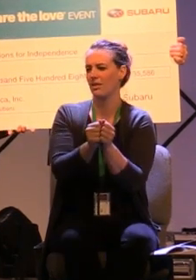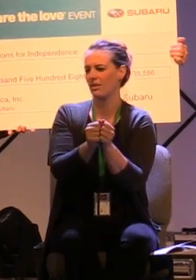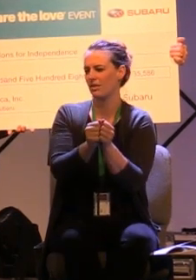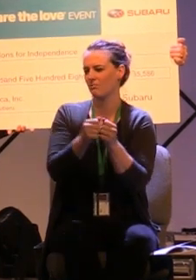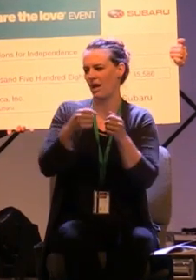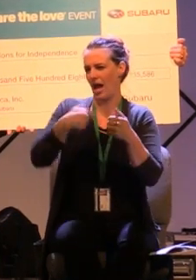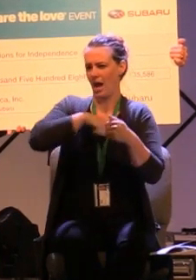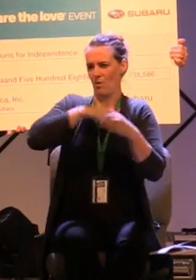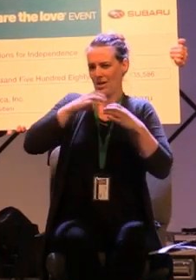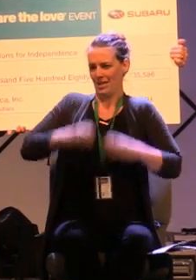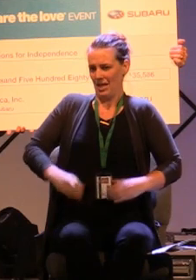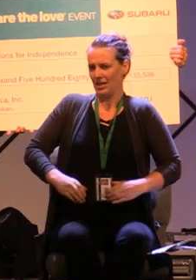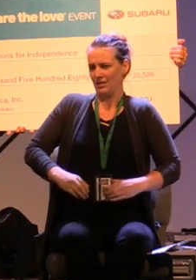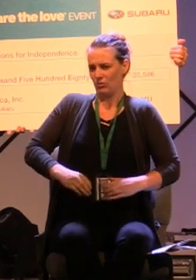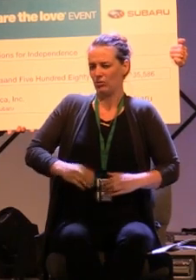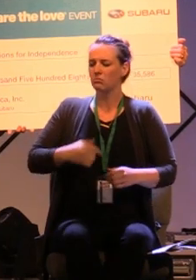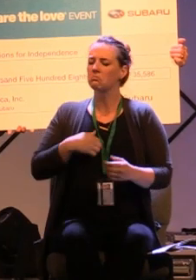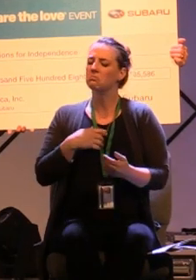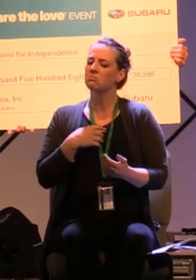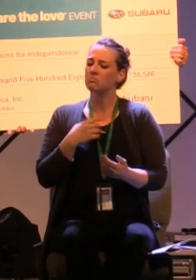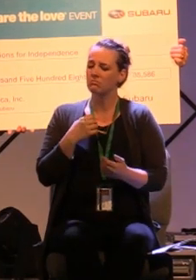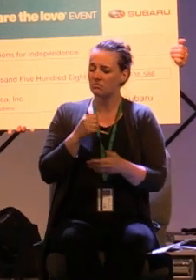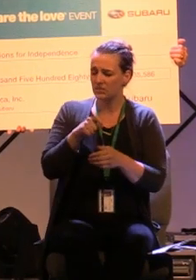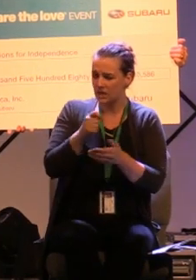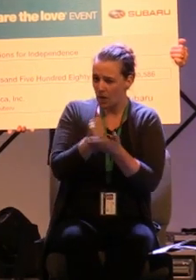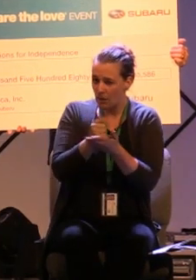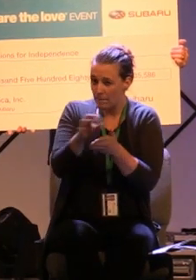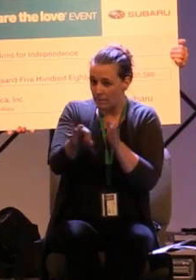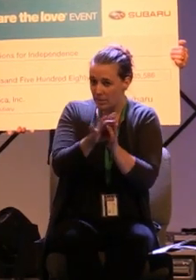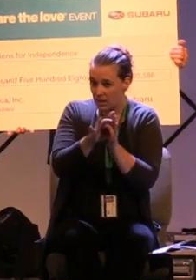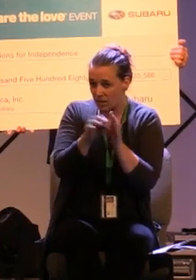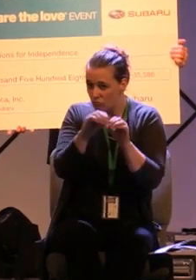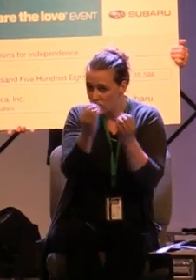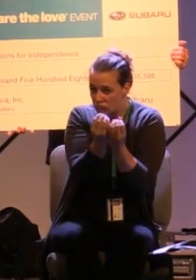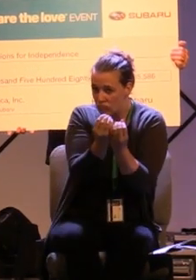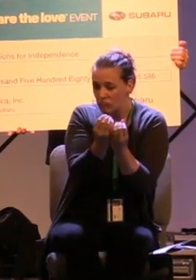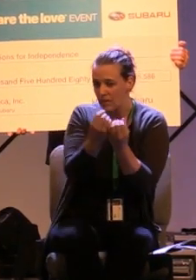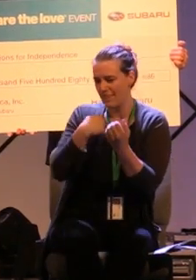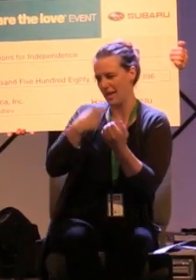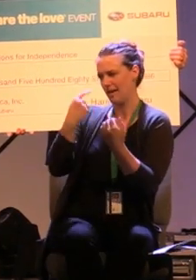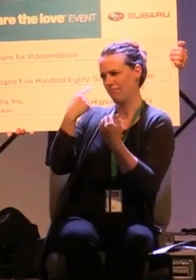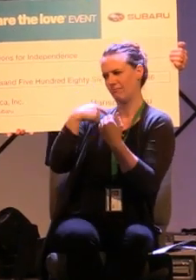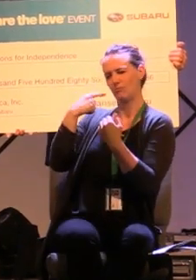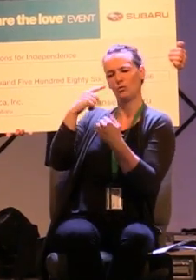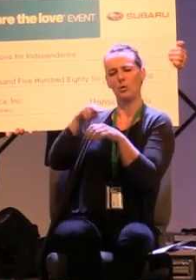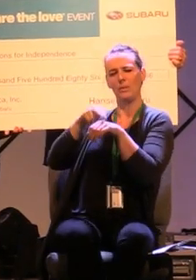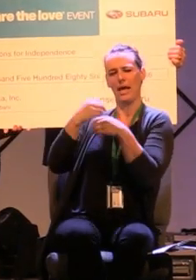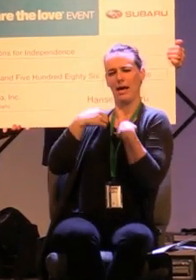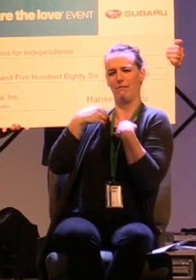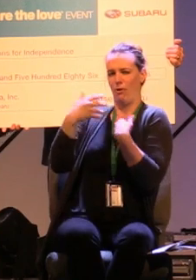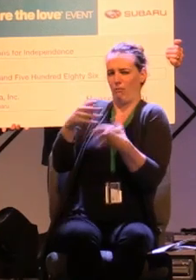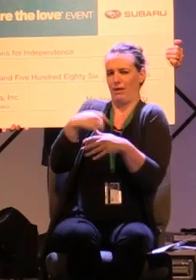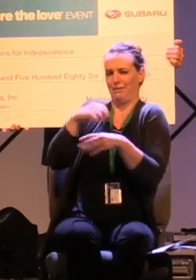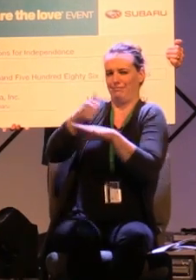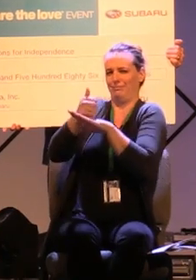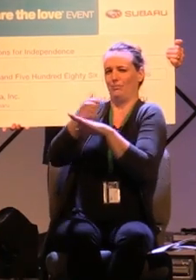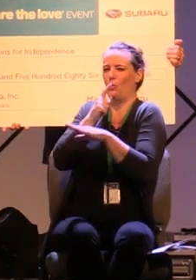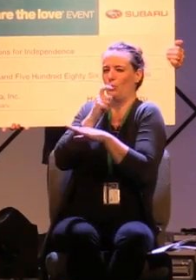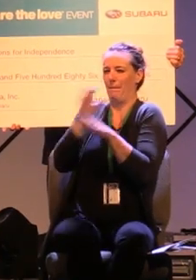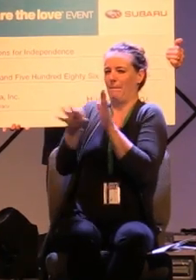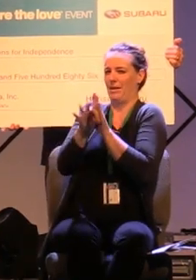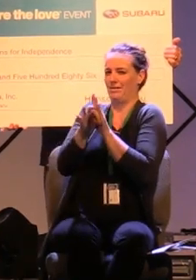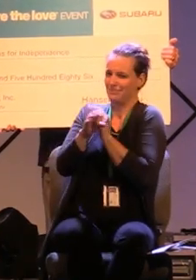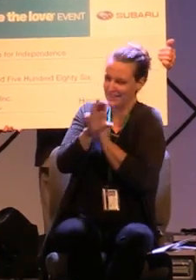clients when they're not sure which charity to choose. They generally have an idea of which is the best one to choose.